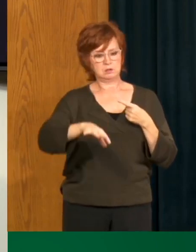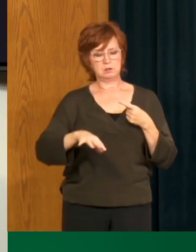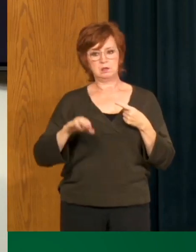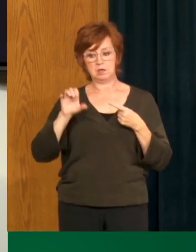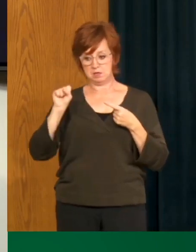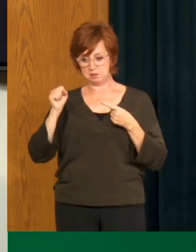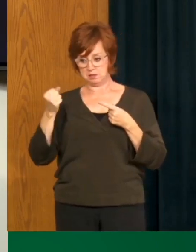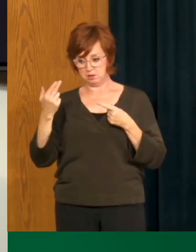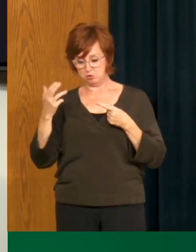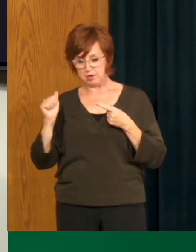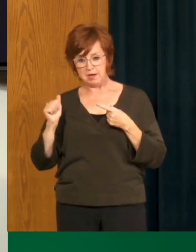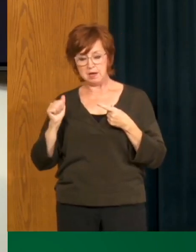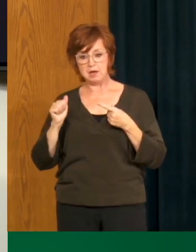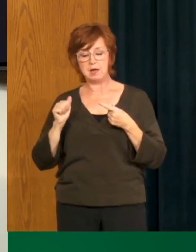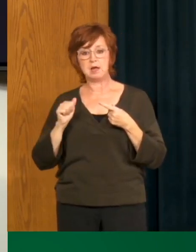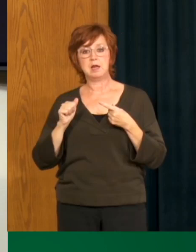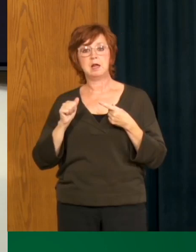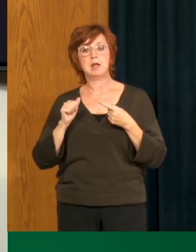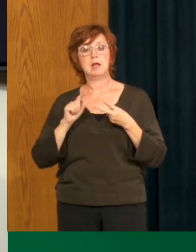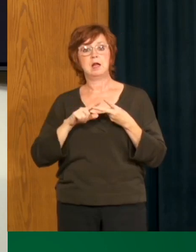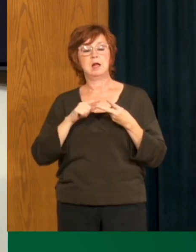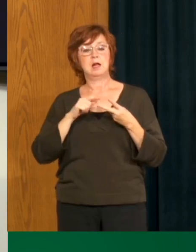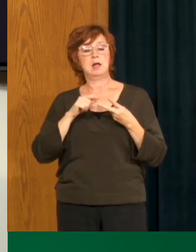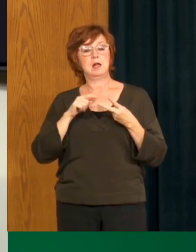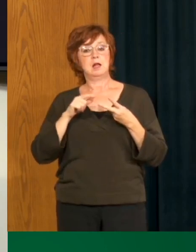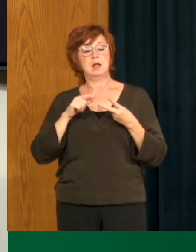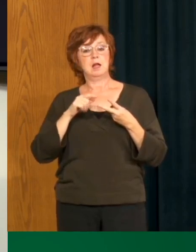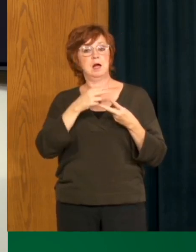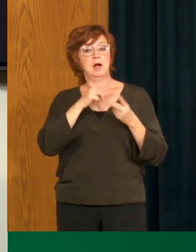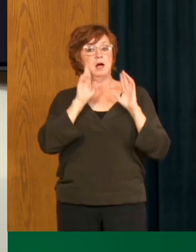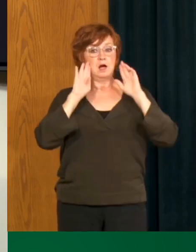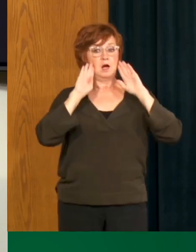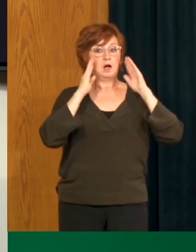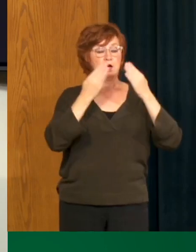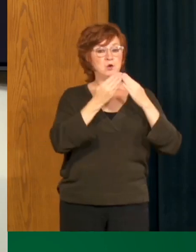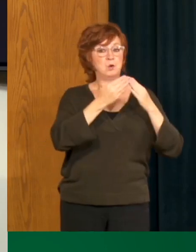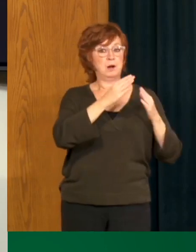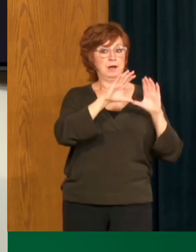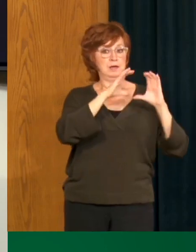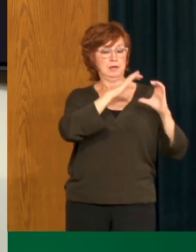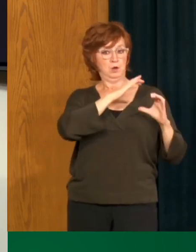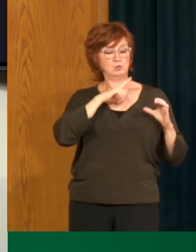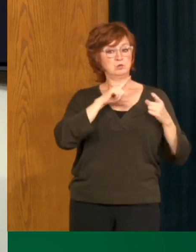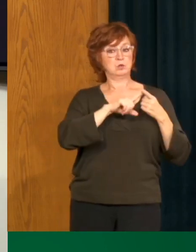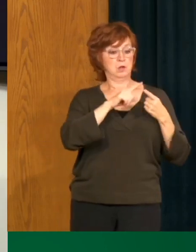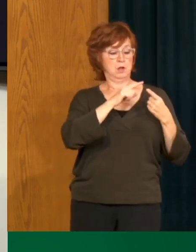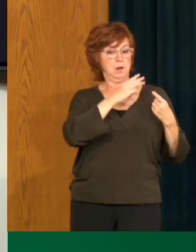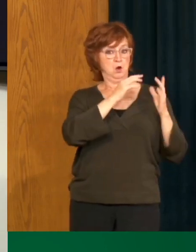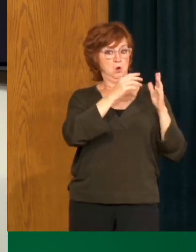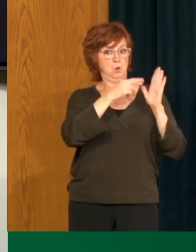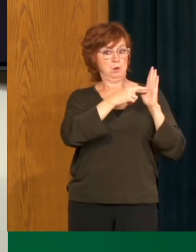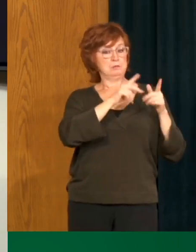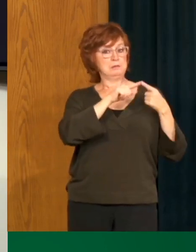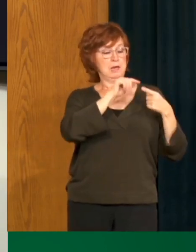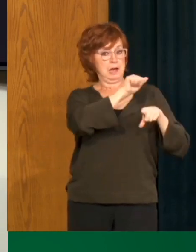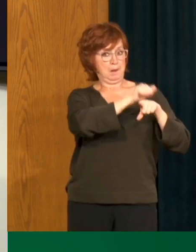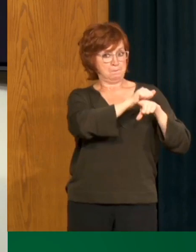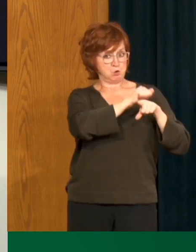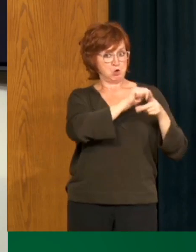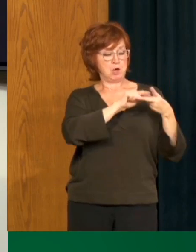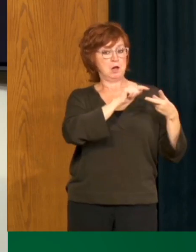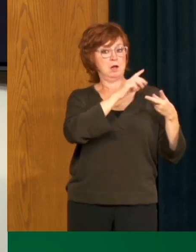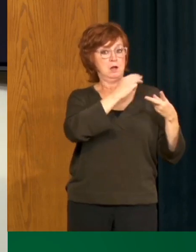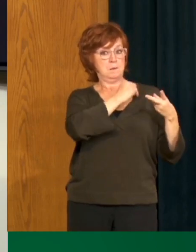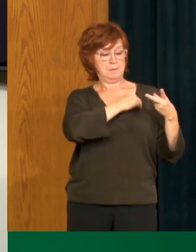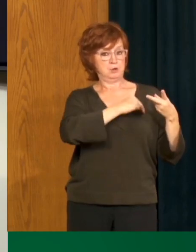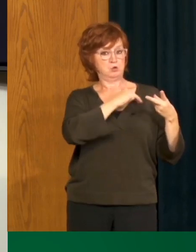Safety Council, which represents Manitoba, Saskatchewan, and Alberta, has been a tremendous asset to be able to come into the colonies and actually